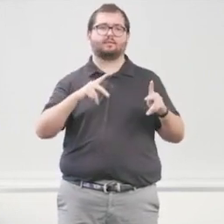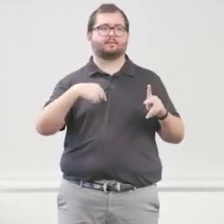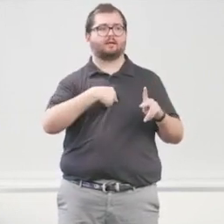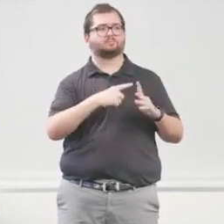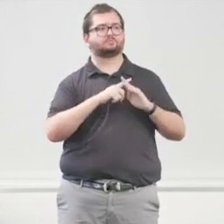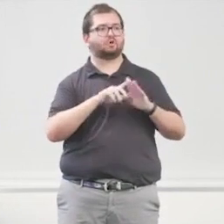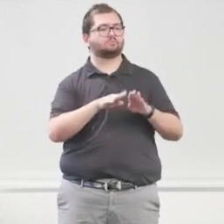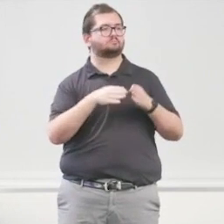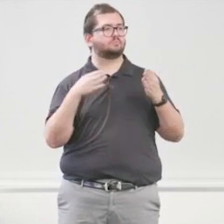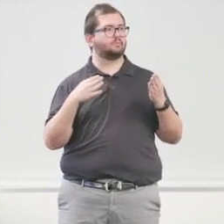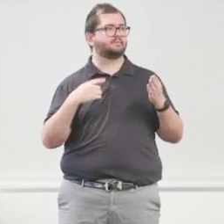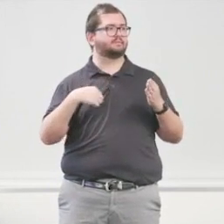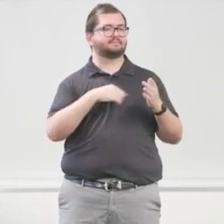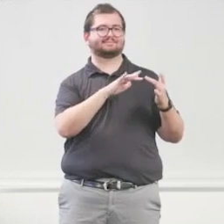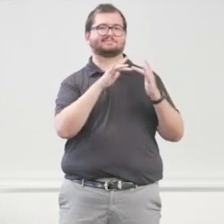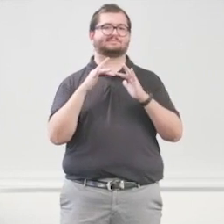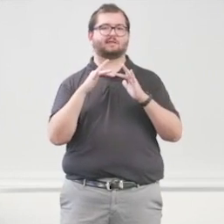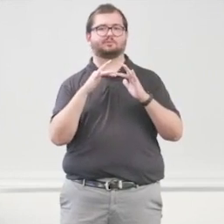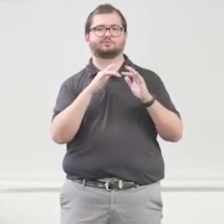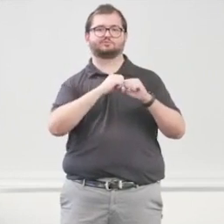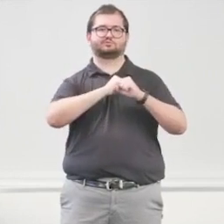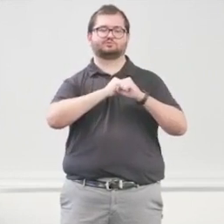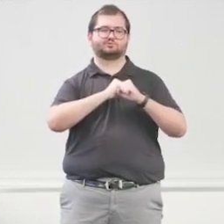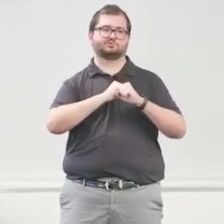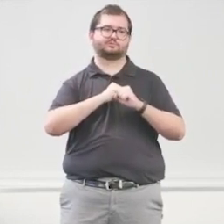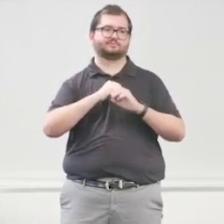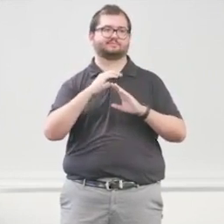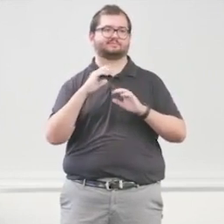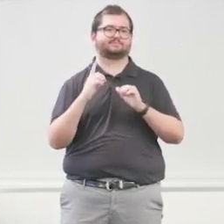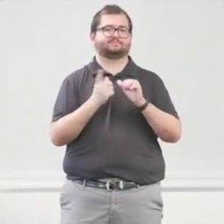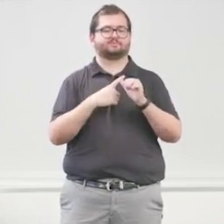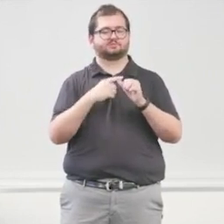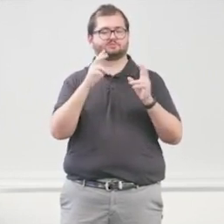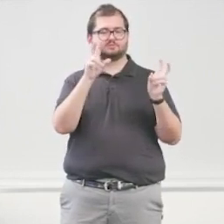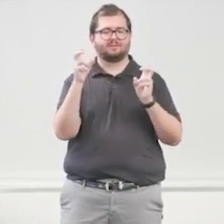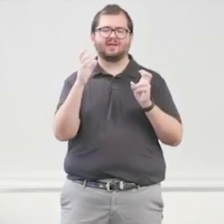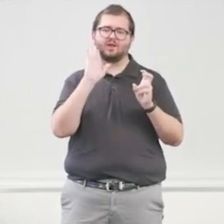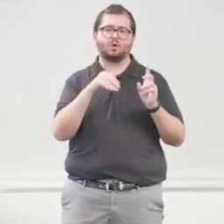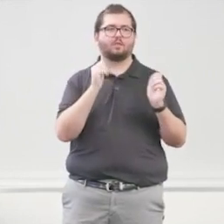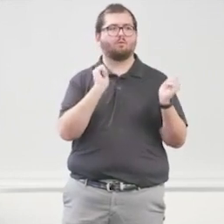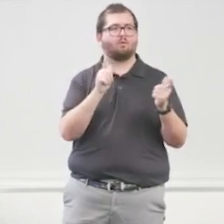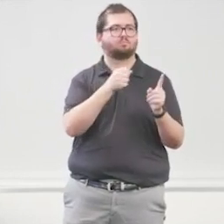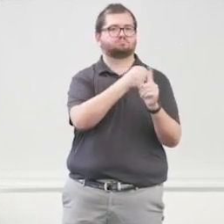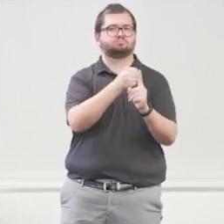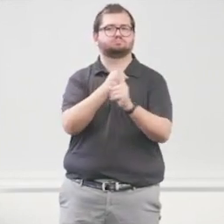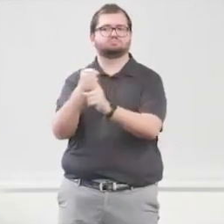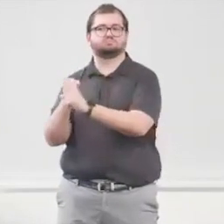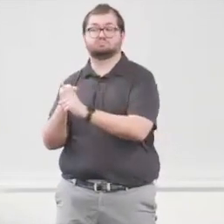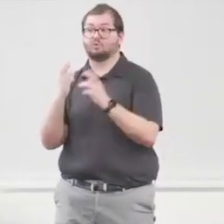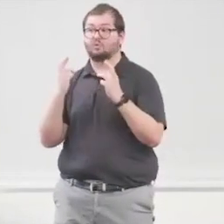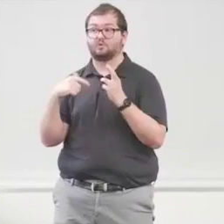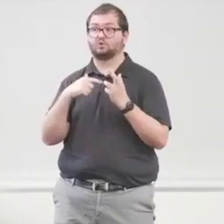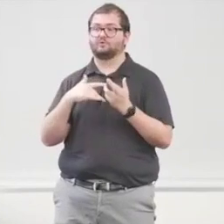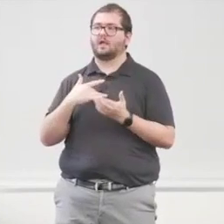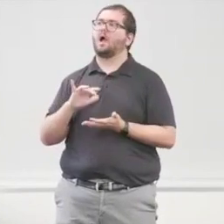cybersecurity be the topic of the top of mind. I know it's something that's impacting all of us. I'm hoping that you've gotten something valuable out of